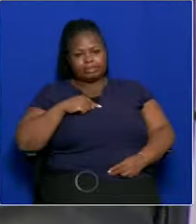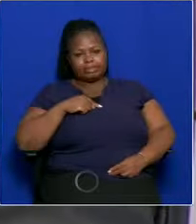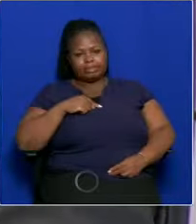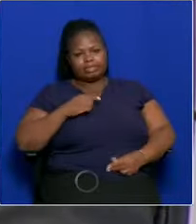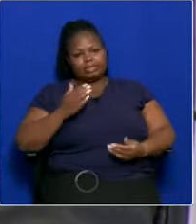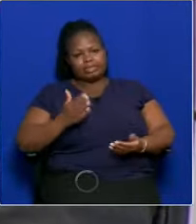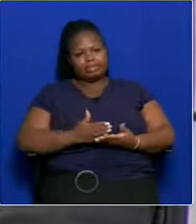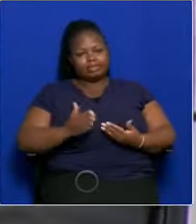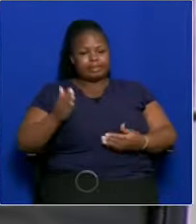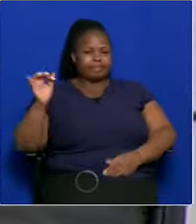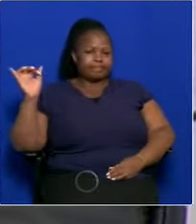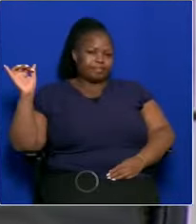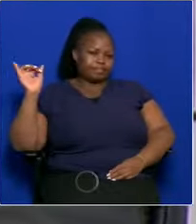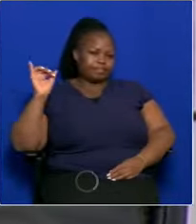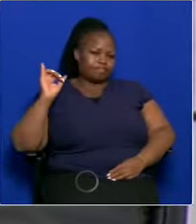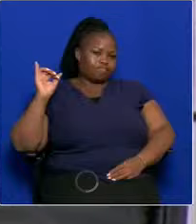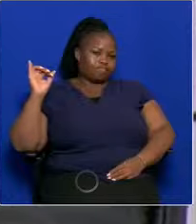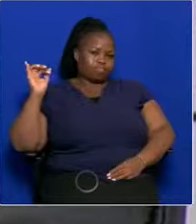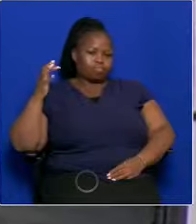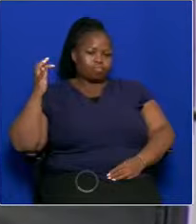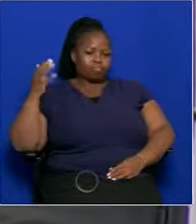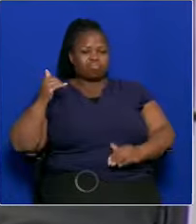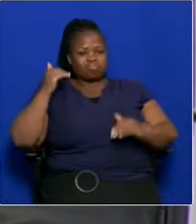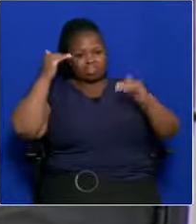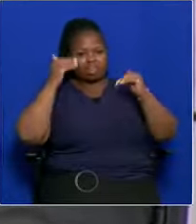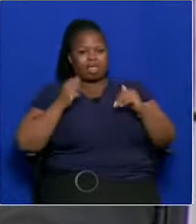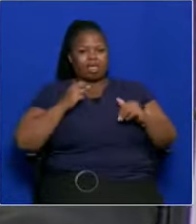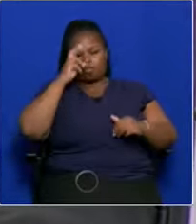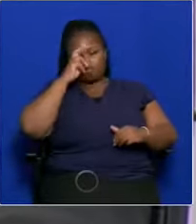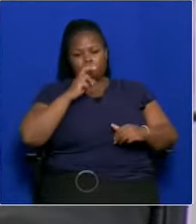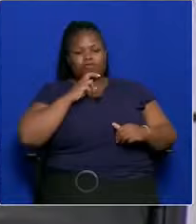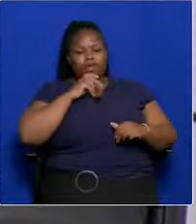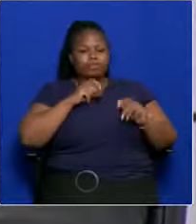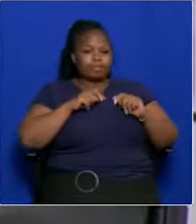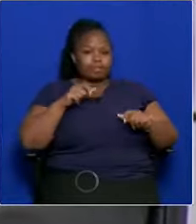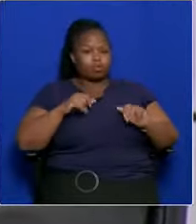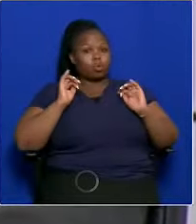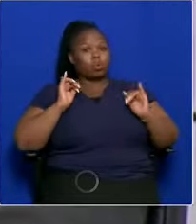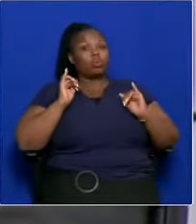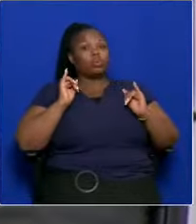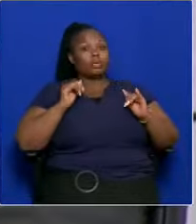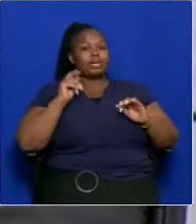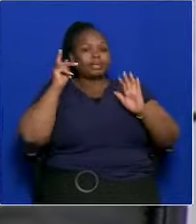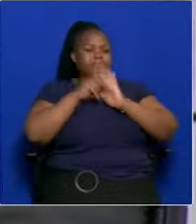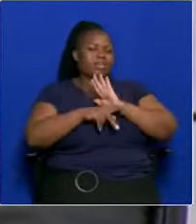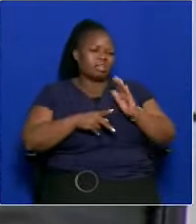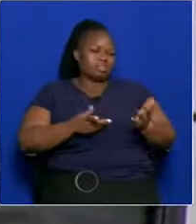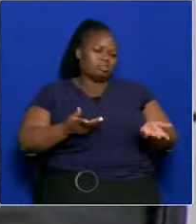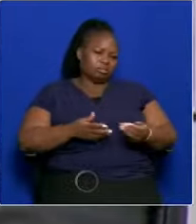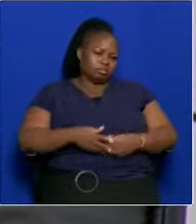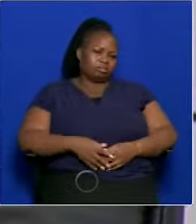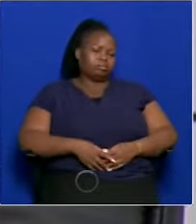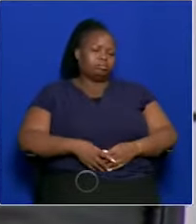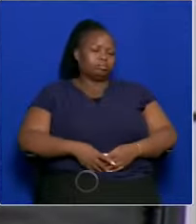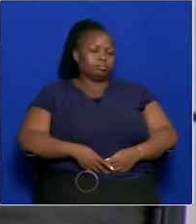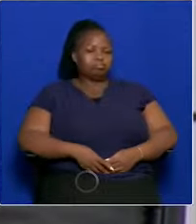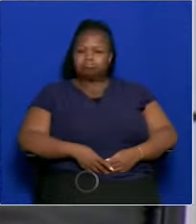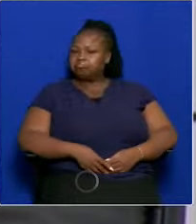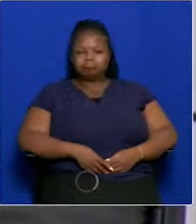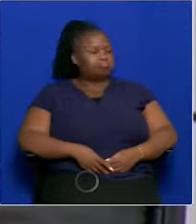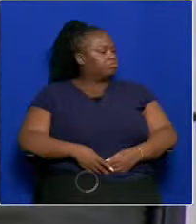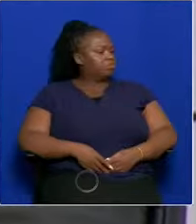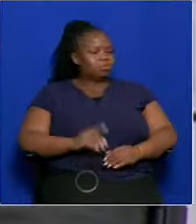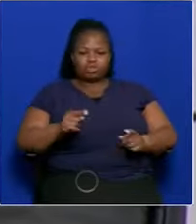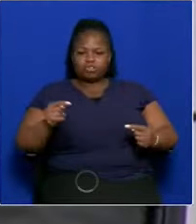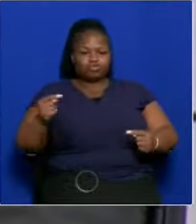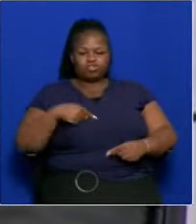are of high-profile people or serious murders and whatsoever. You won't know something like theft of motor